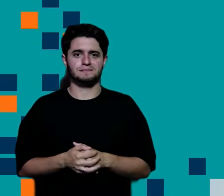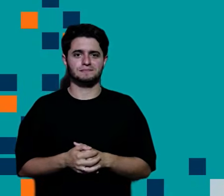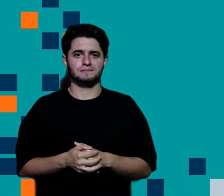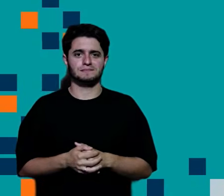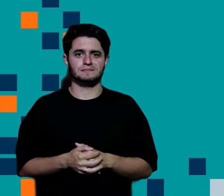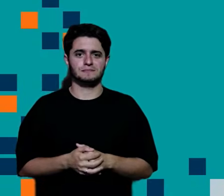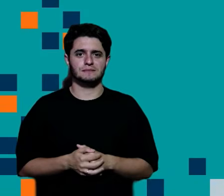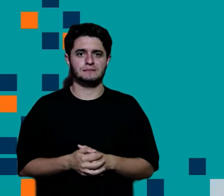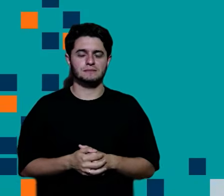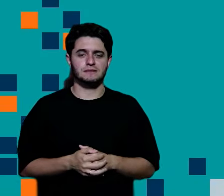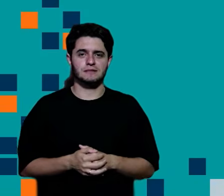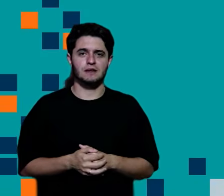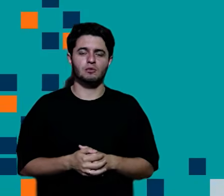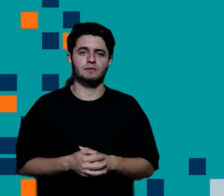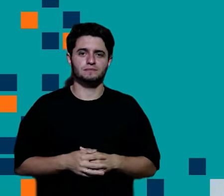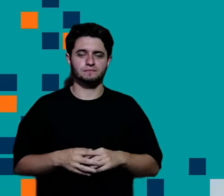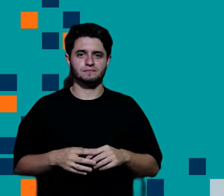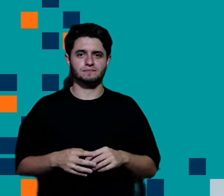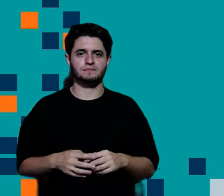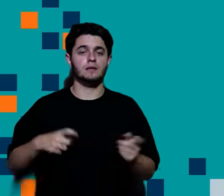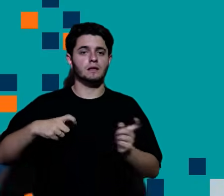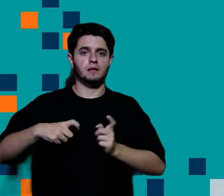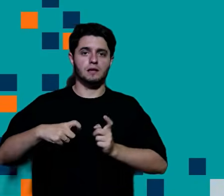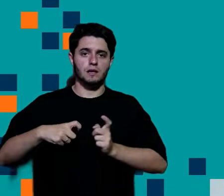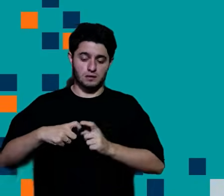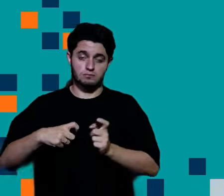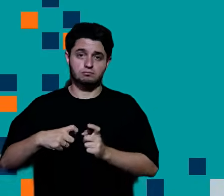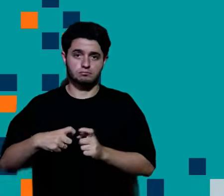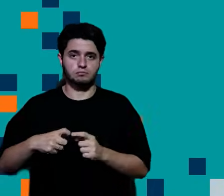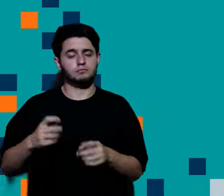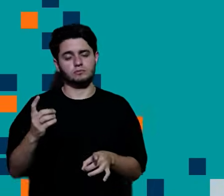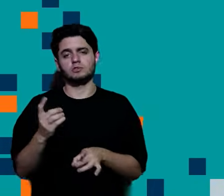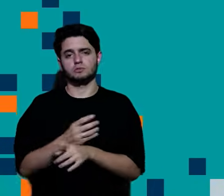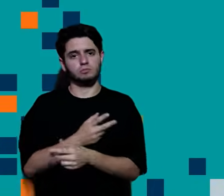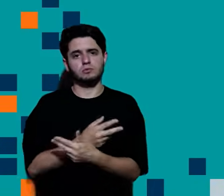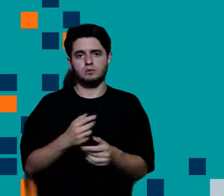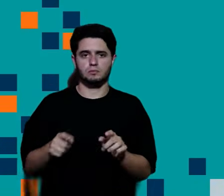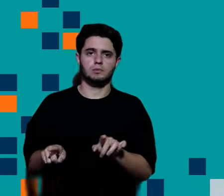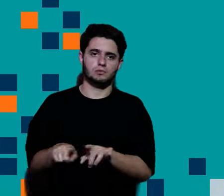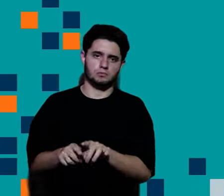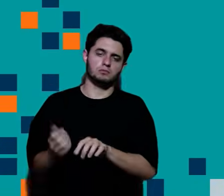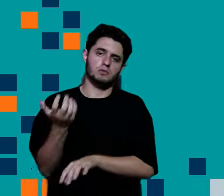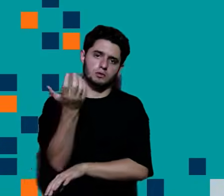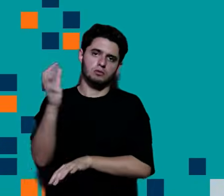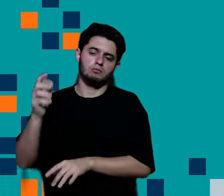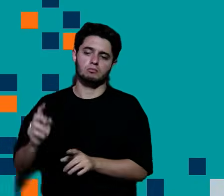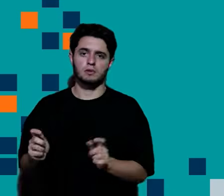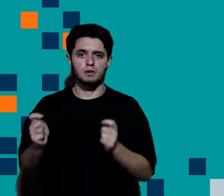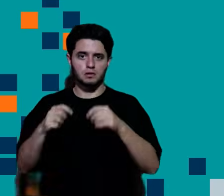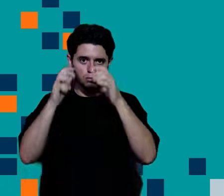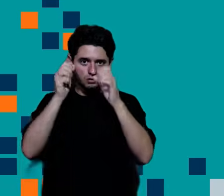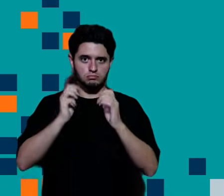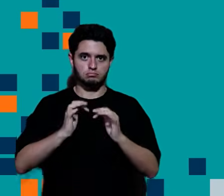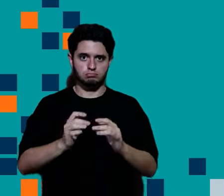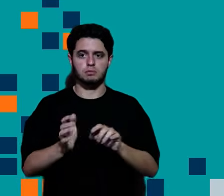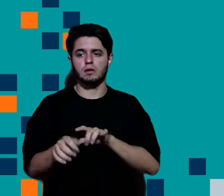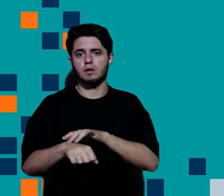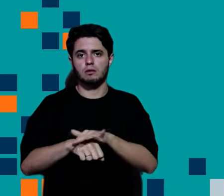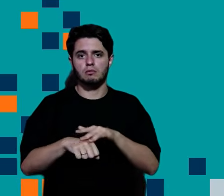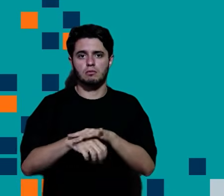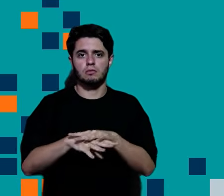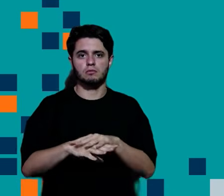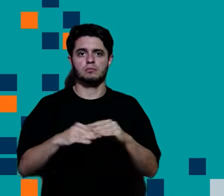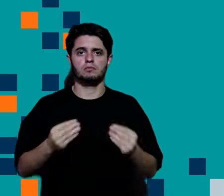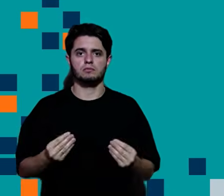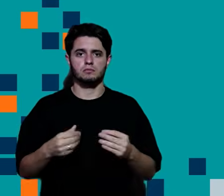medical scientists and medical researchers have identified 8,000 known causes or symptoms of disease.